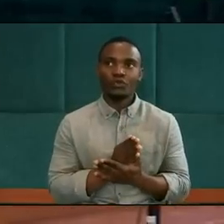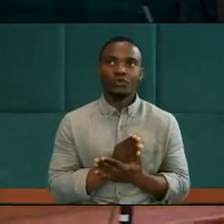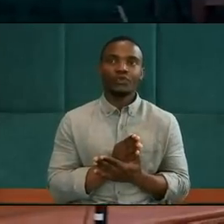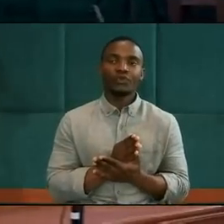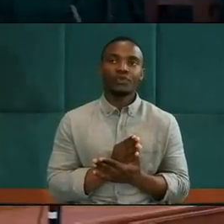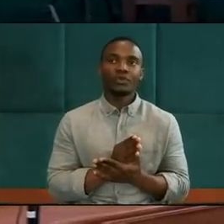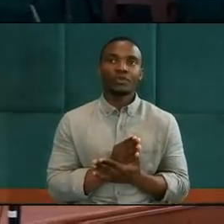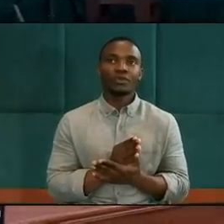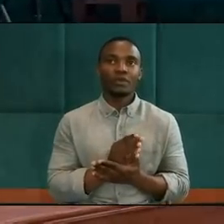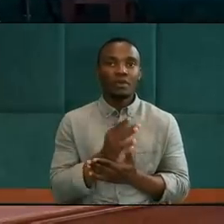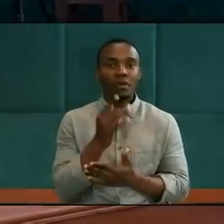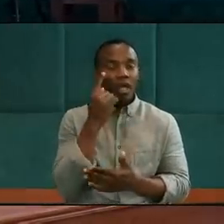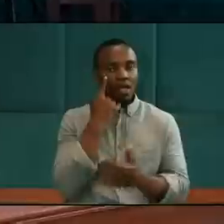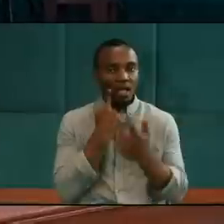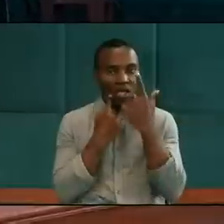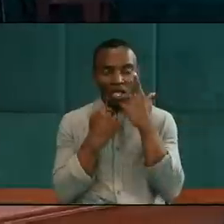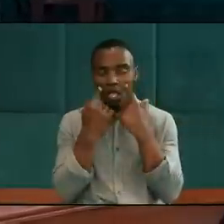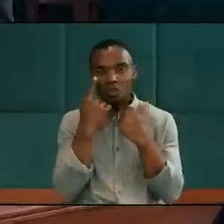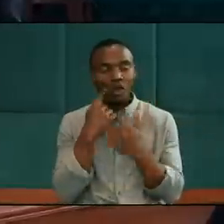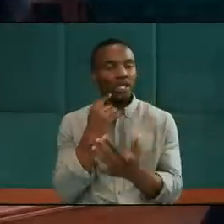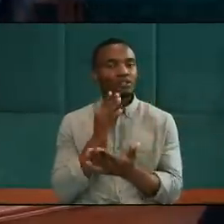He wept.